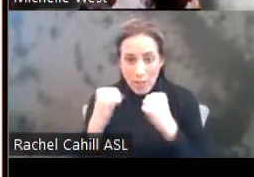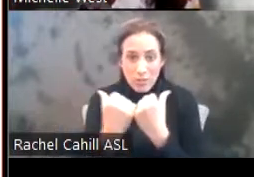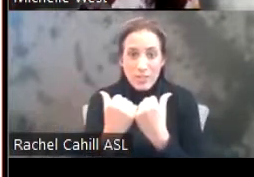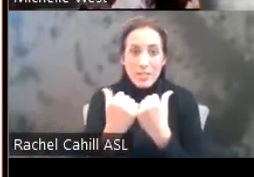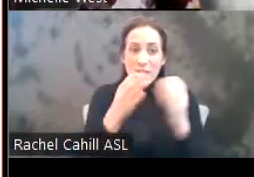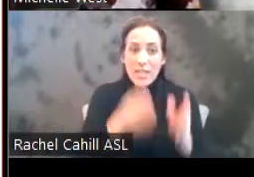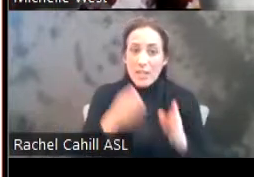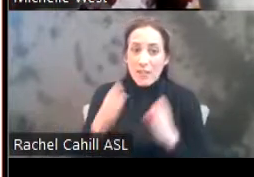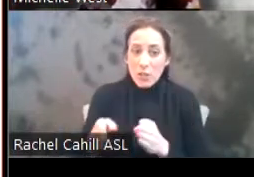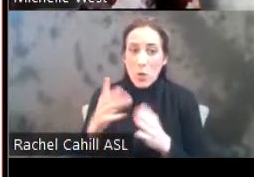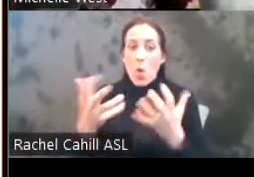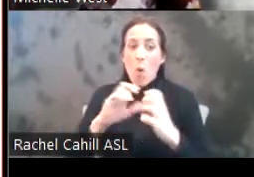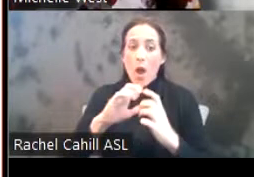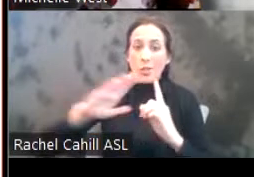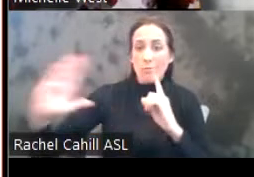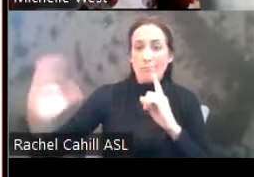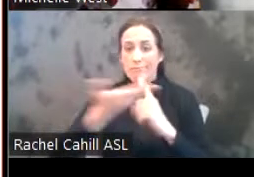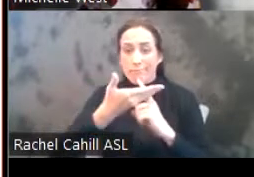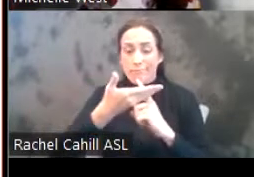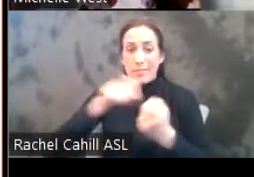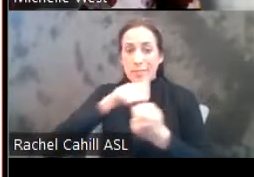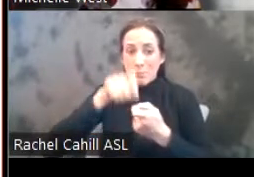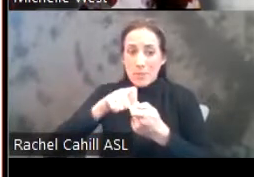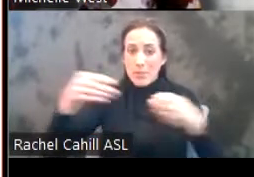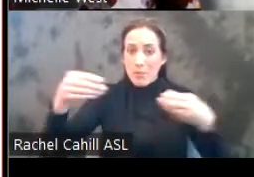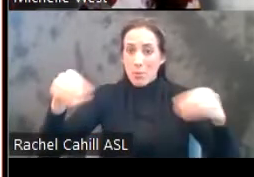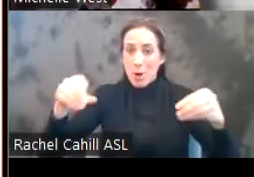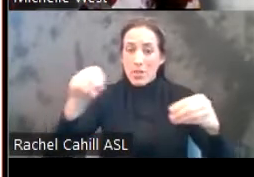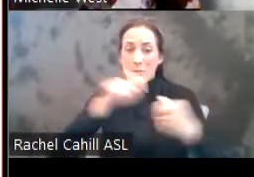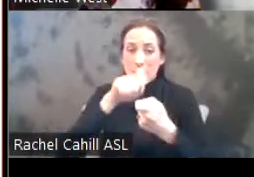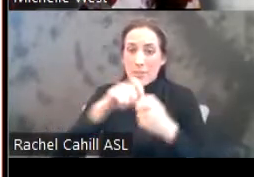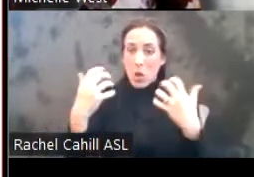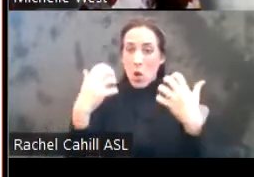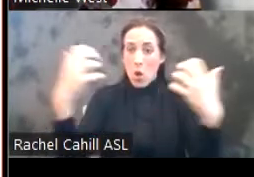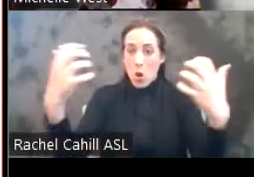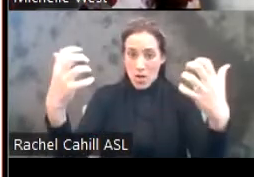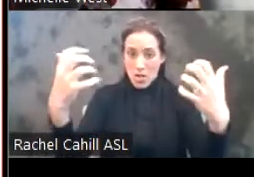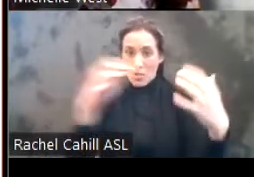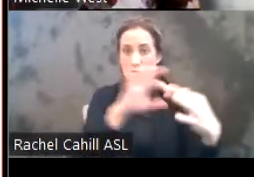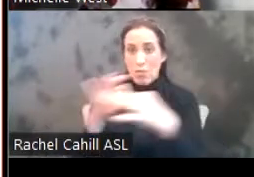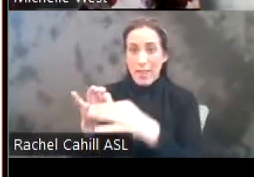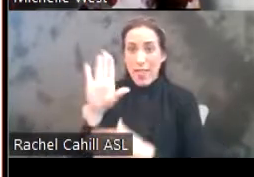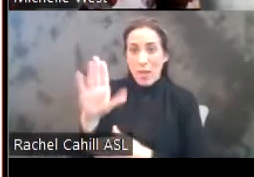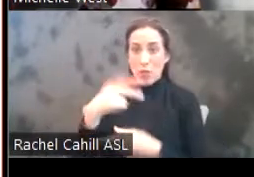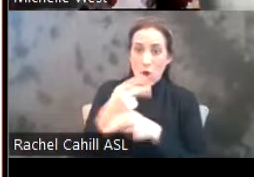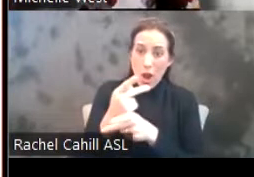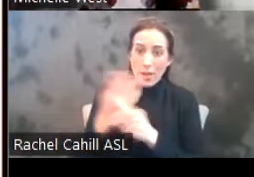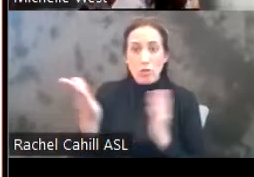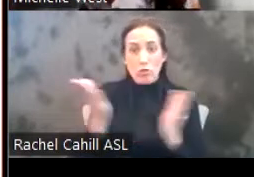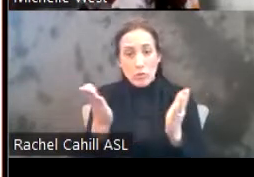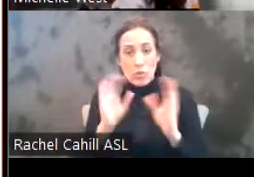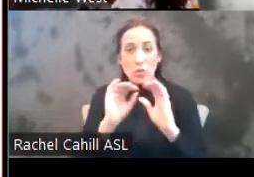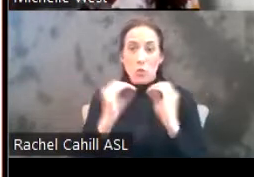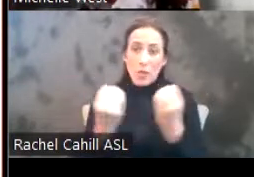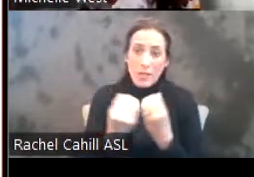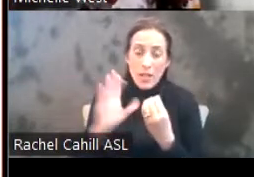persuade members of a particular target market or audience regarding their products, services, organizations, or